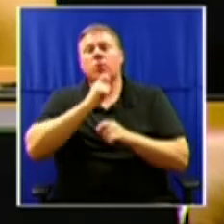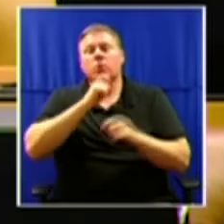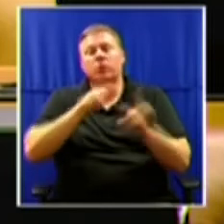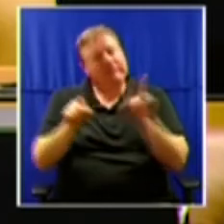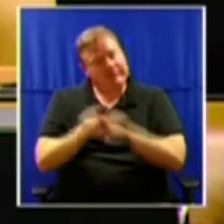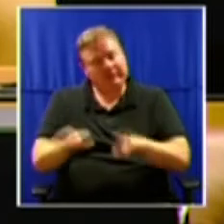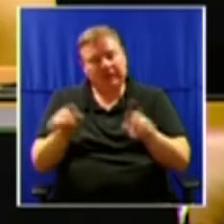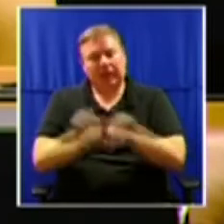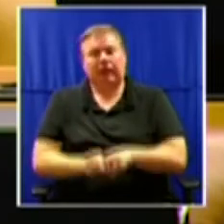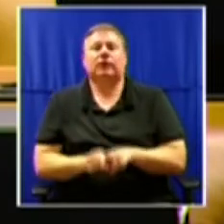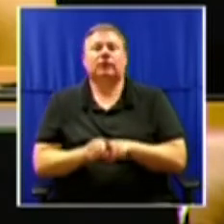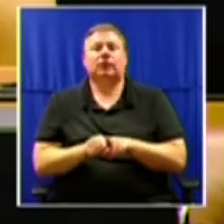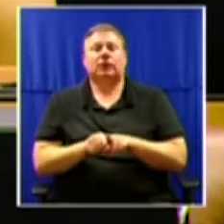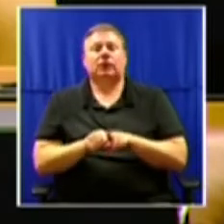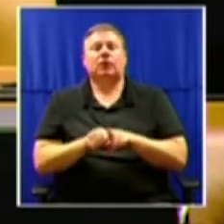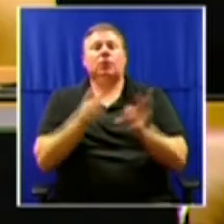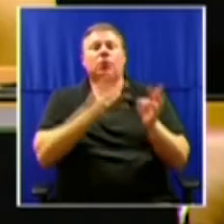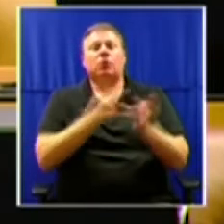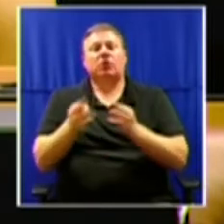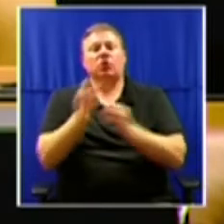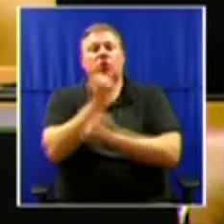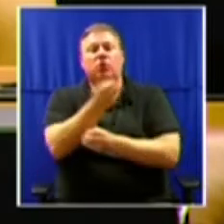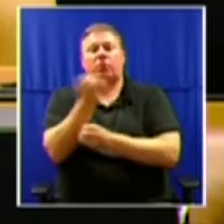to reallocate